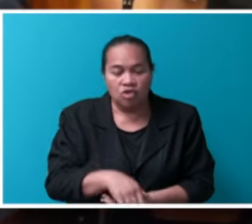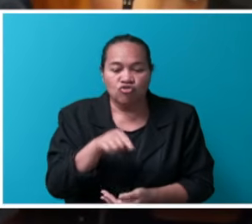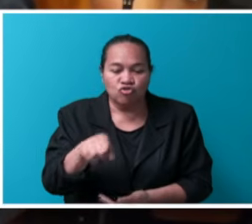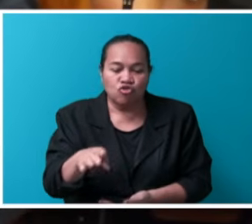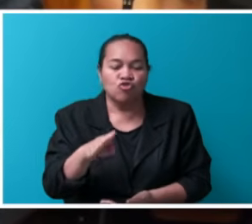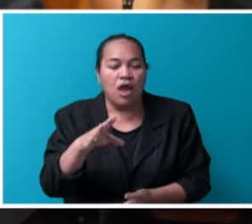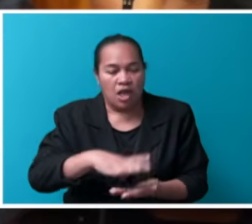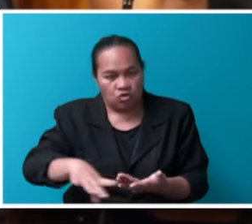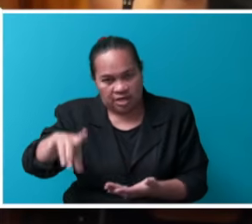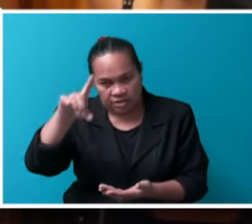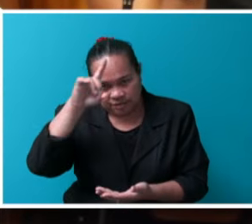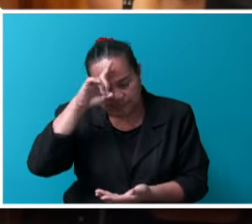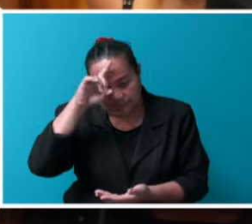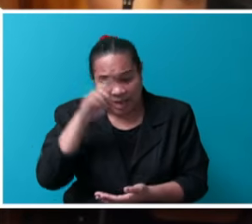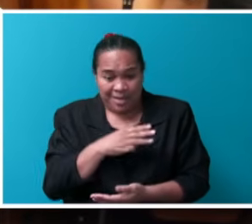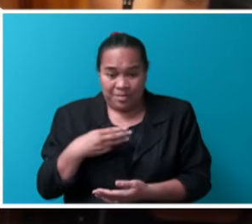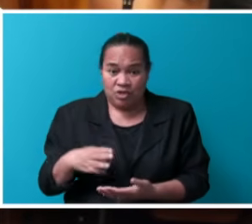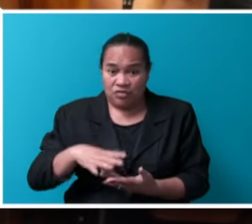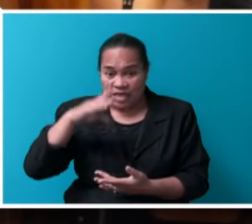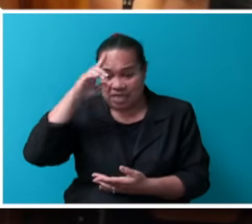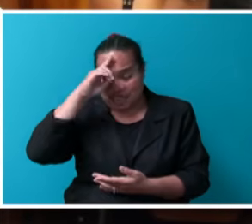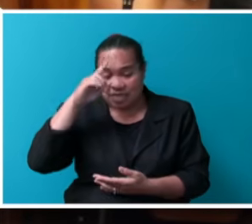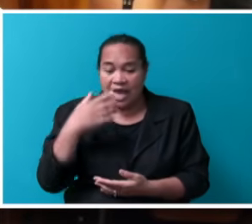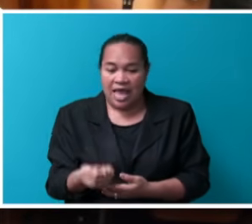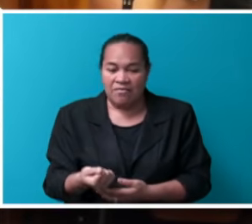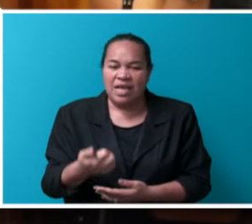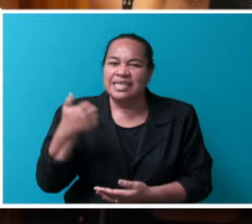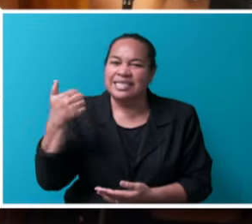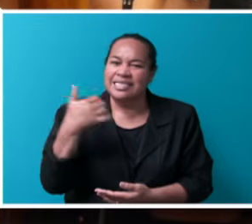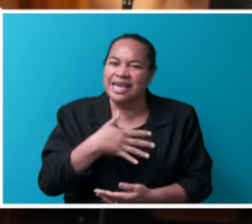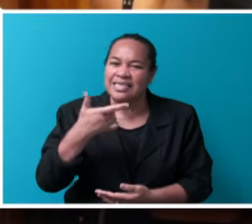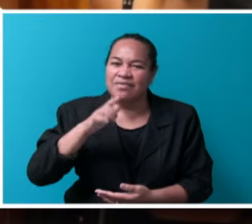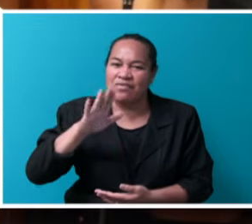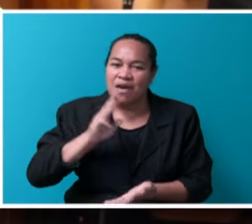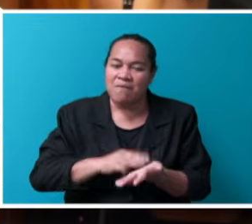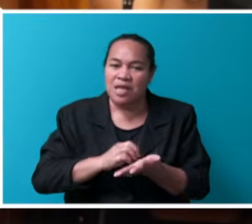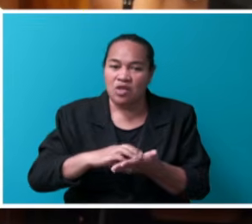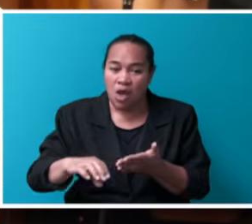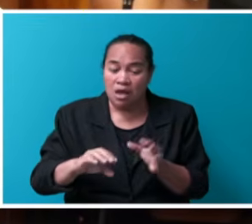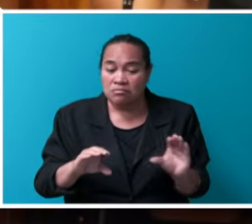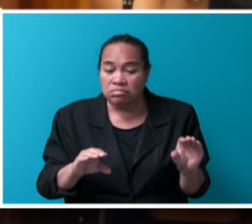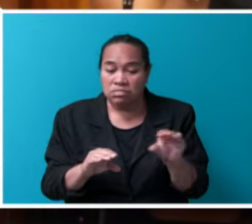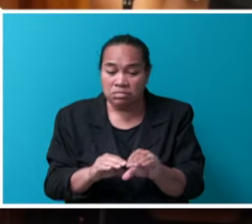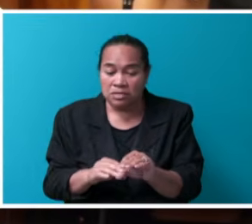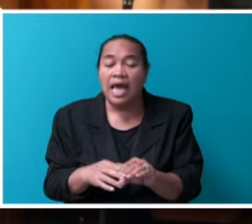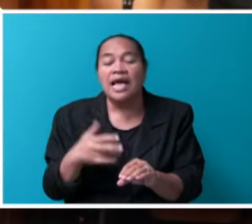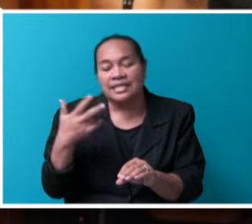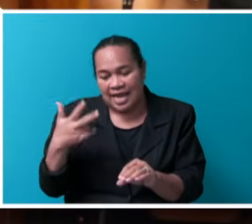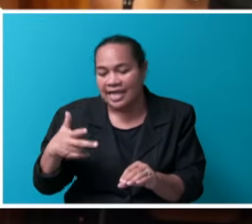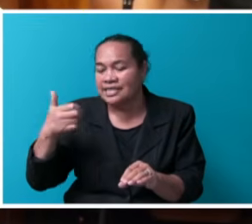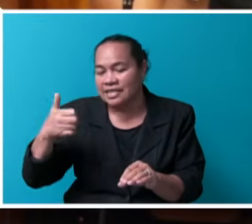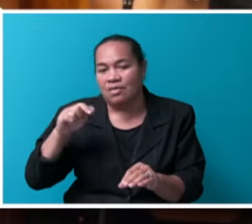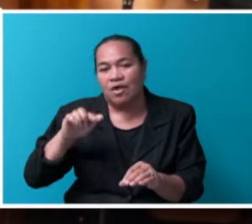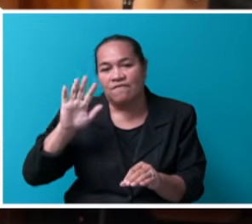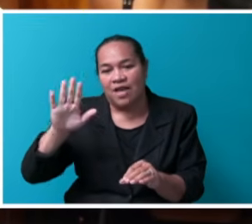sector. The Ministry of Education is allocated $675 million, which includes $86.5 million for higher